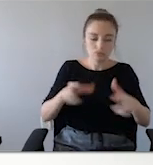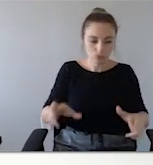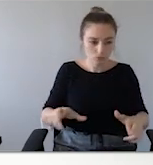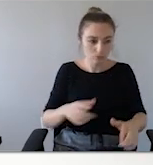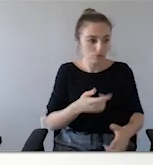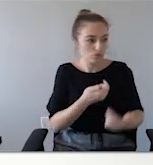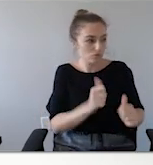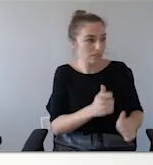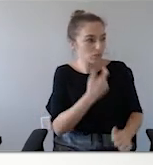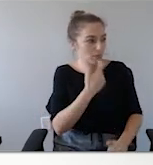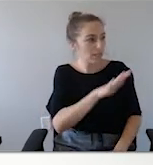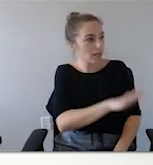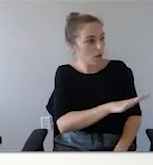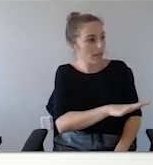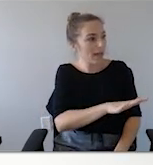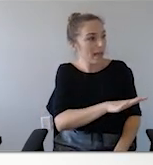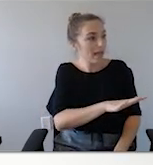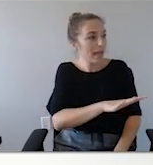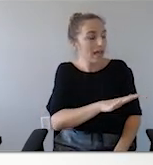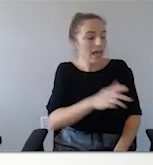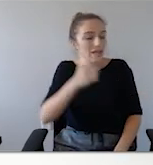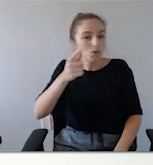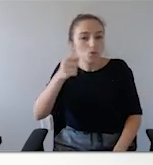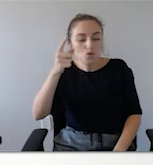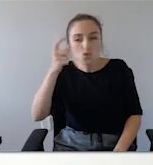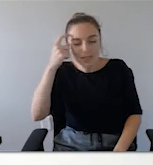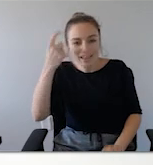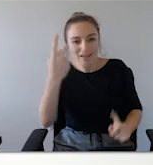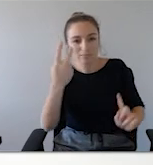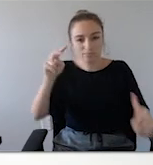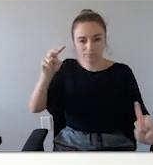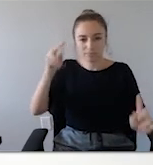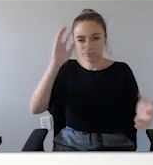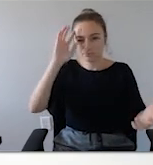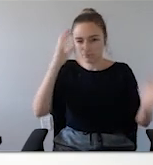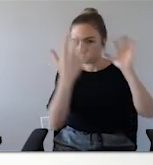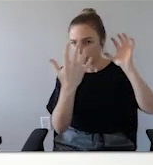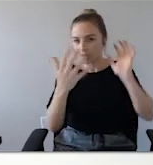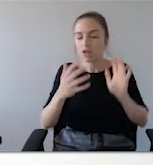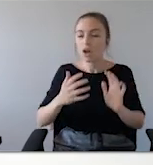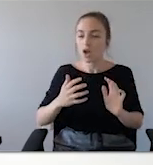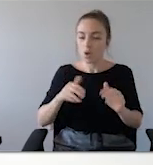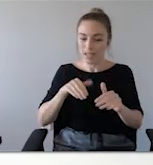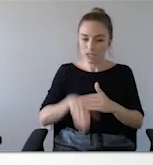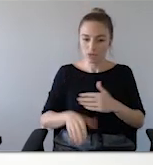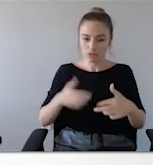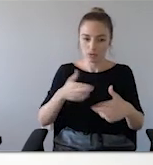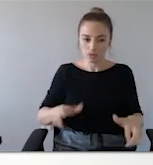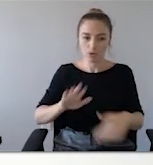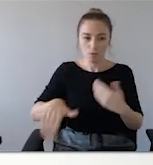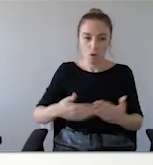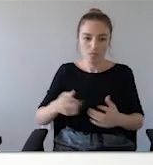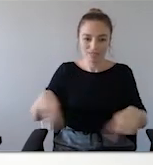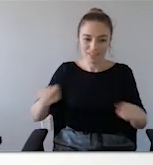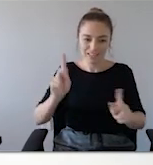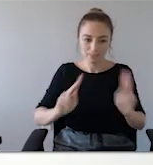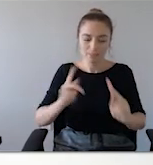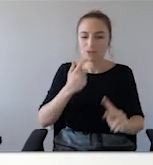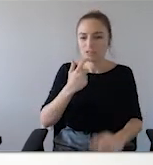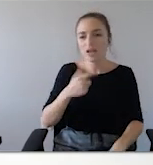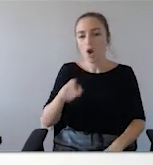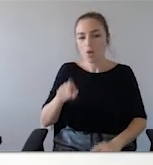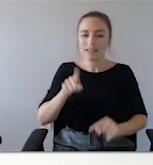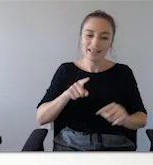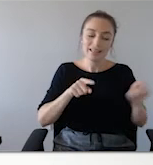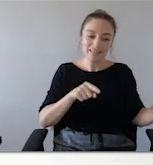do? Nobody wants to do that. It's pretty gross. It is the process, though. We have to be able to tell